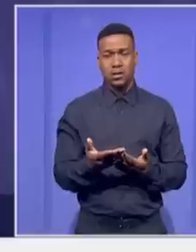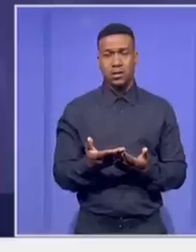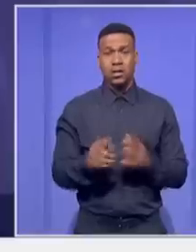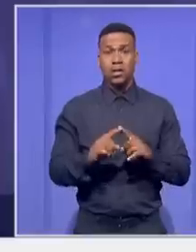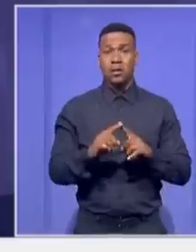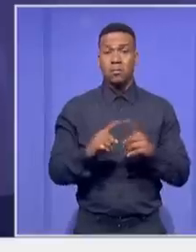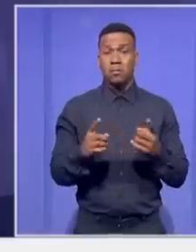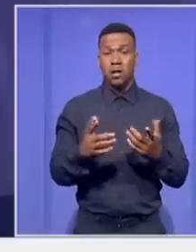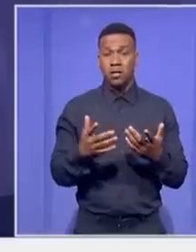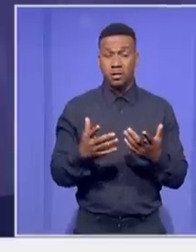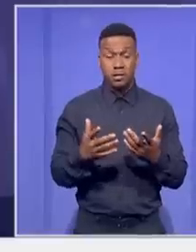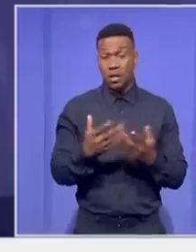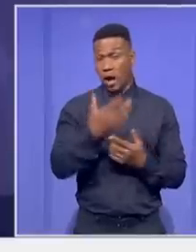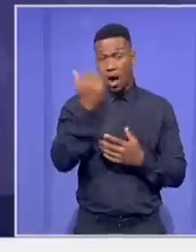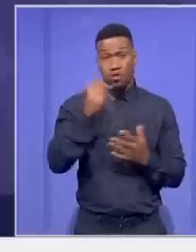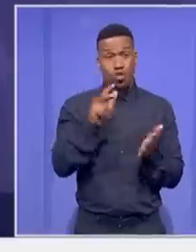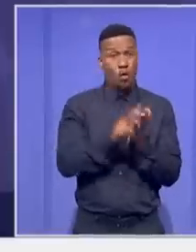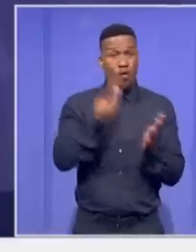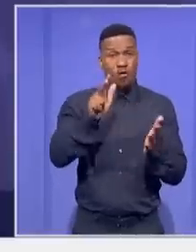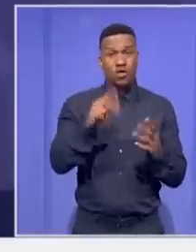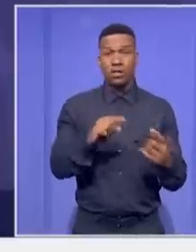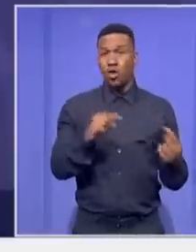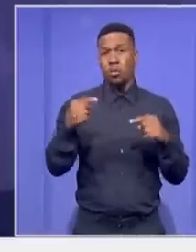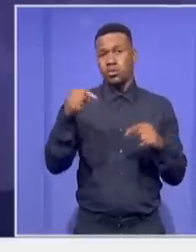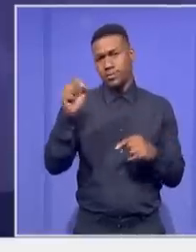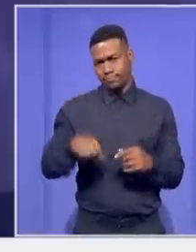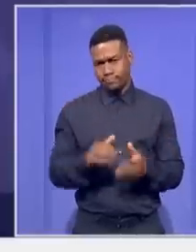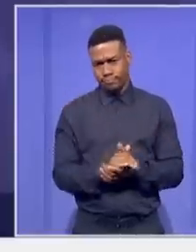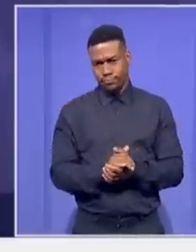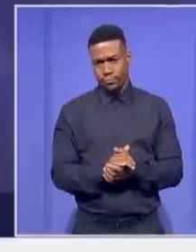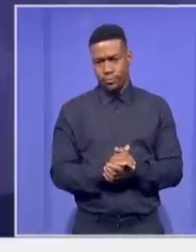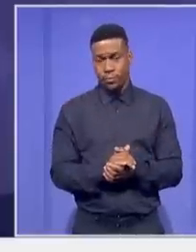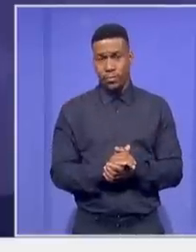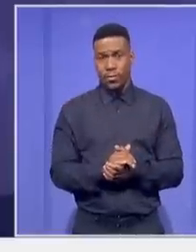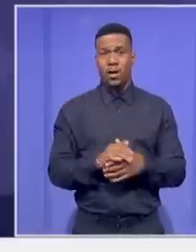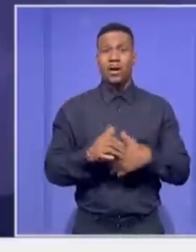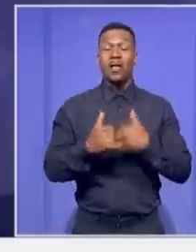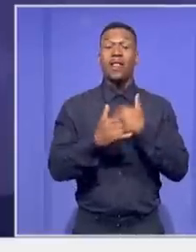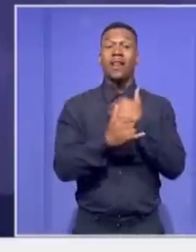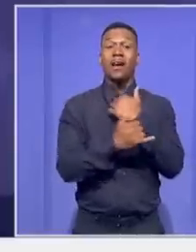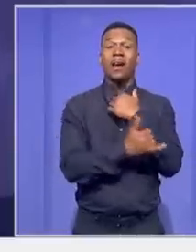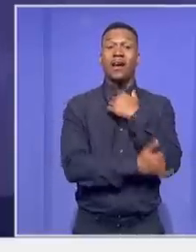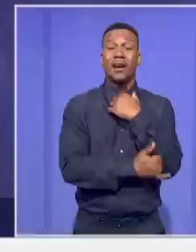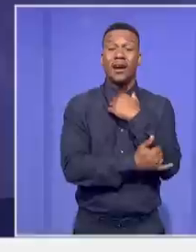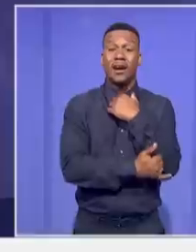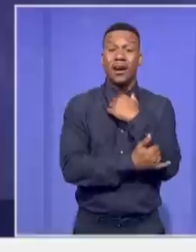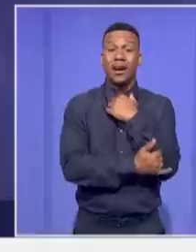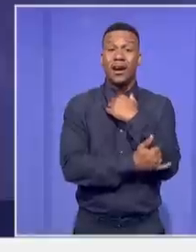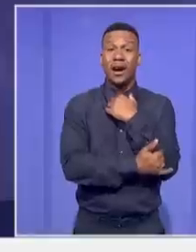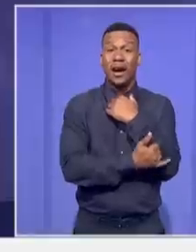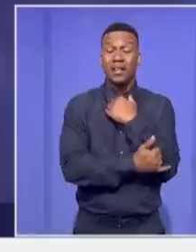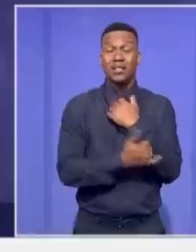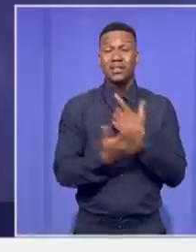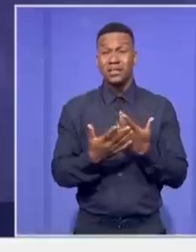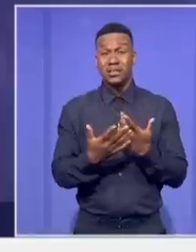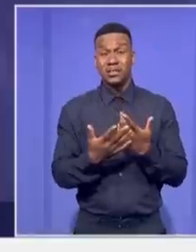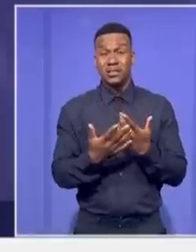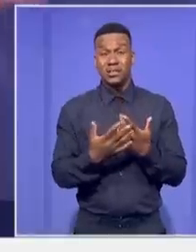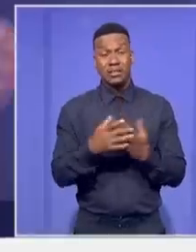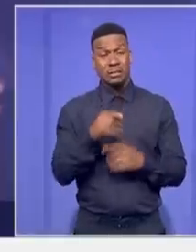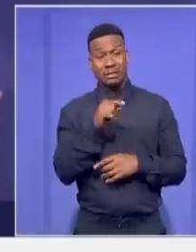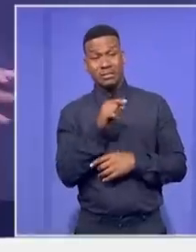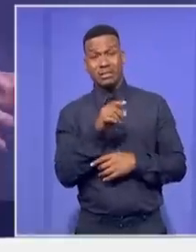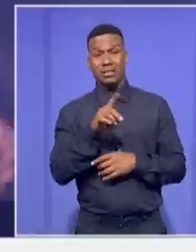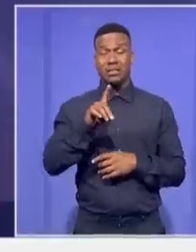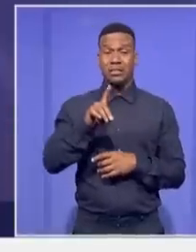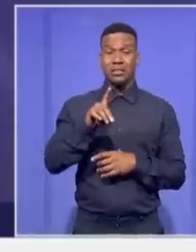as the official opposition, and how soon, and what the country's coalition prospects would look like once the DA had just